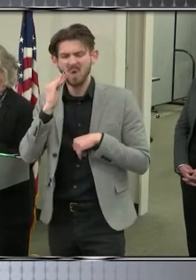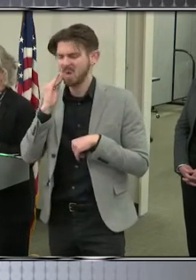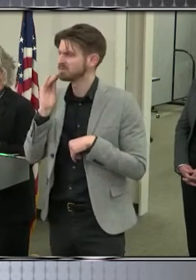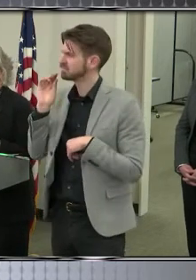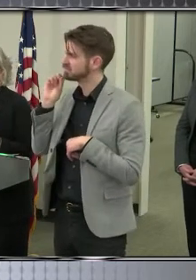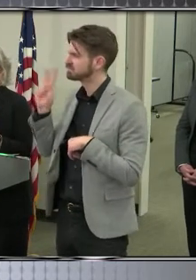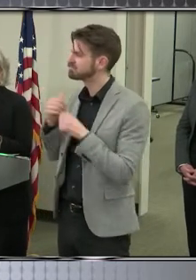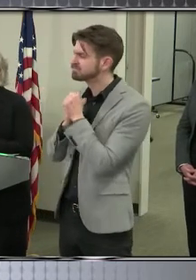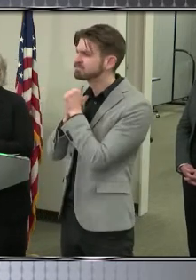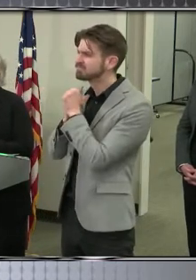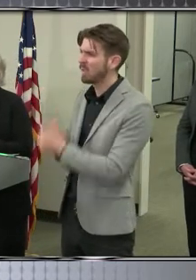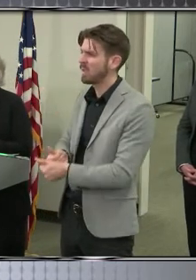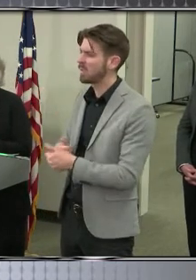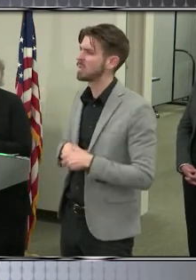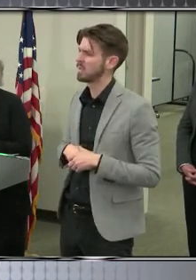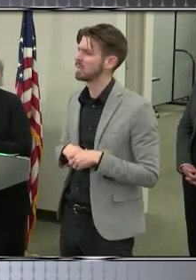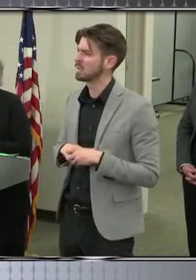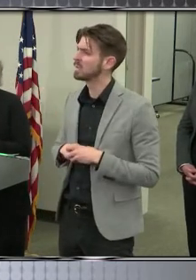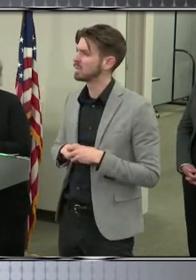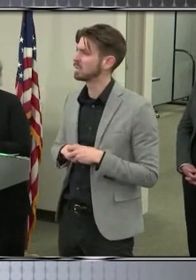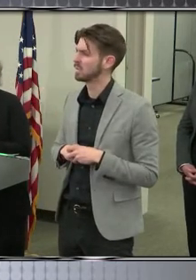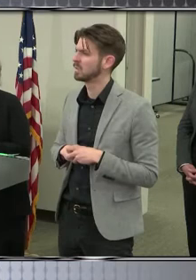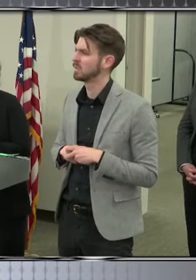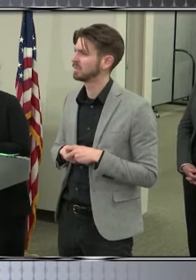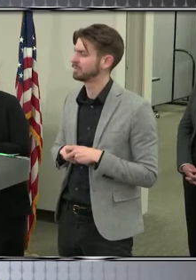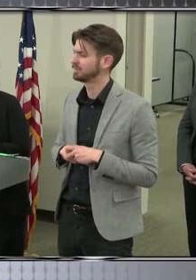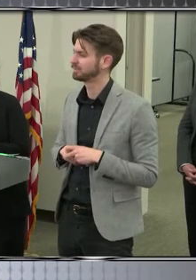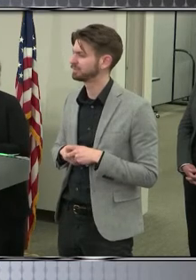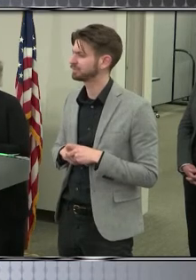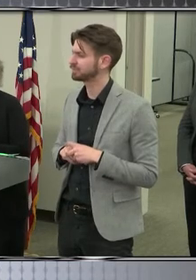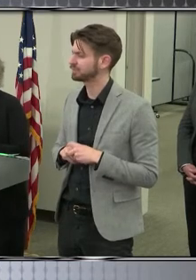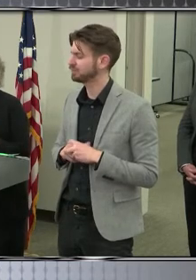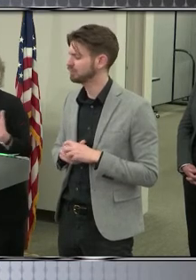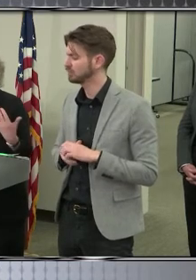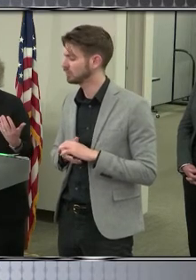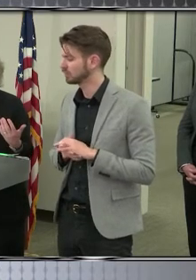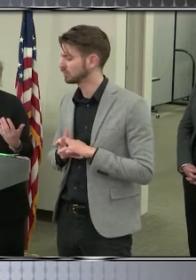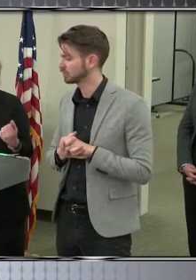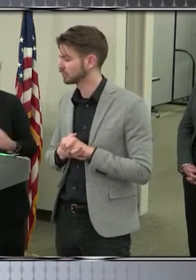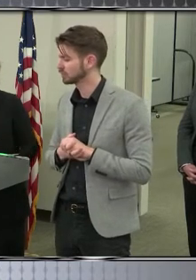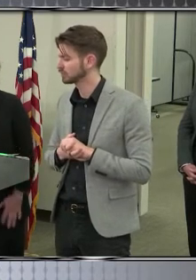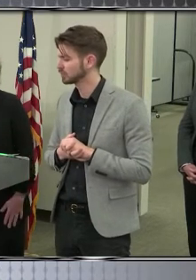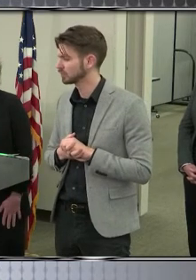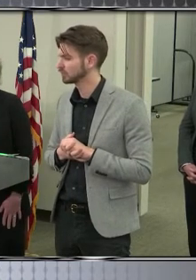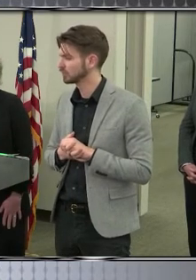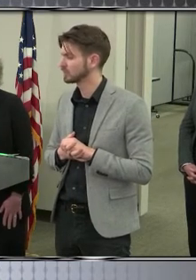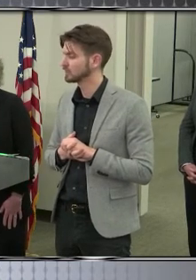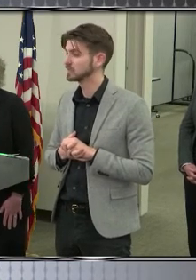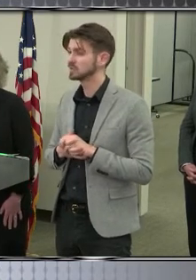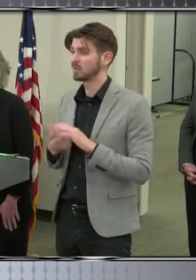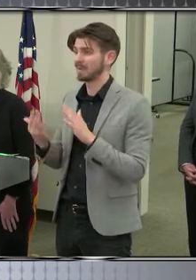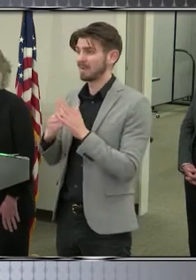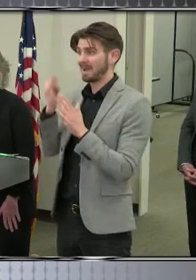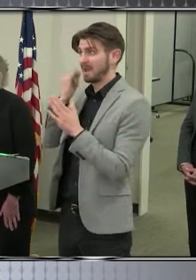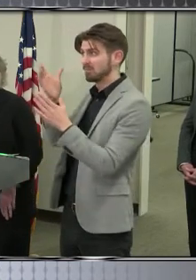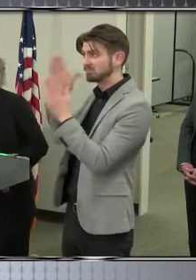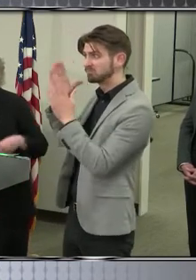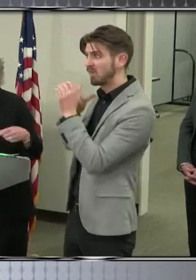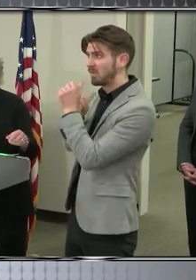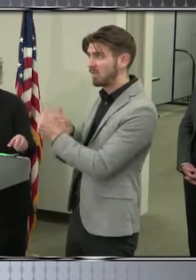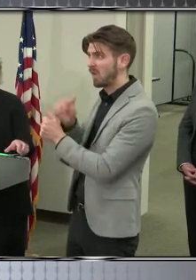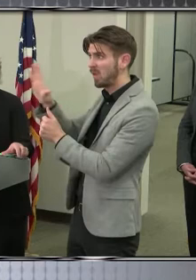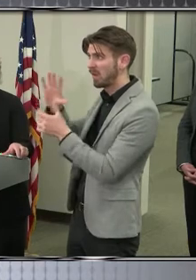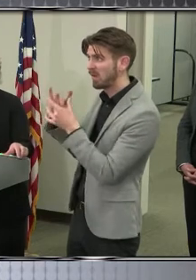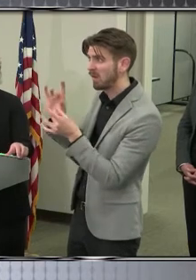also those who will be protecting, again, our family and neighbors. So with that, I'd like